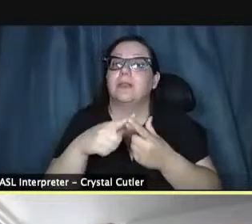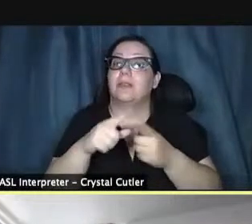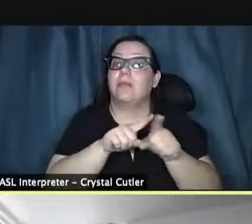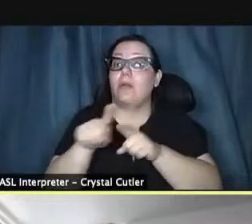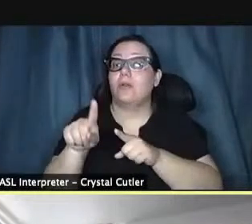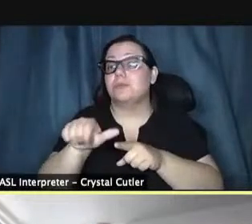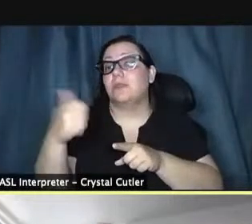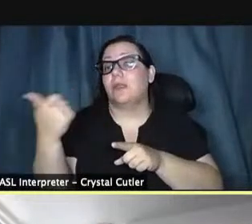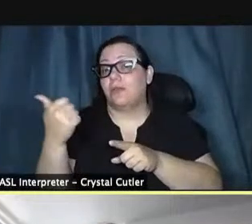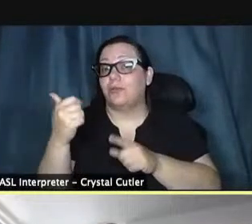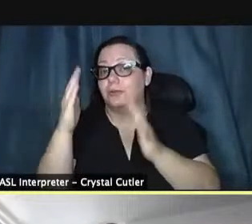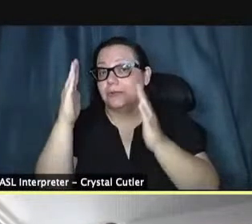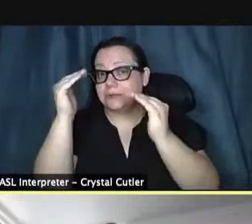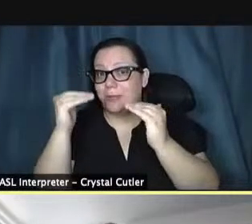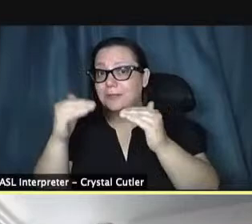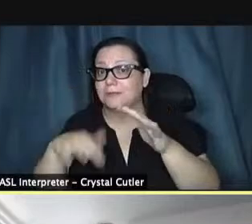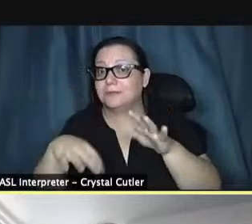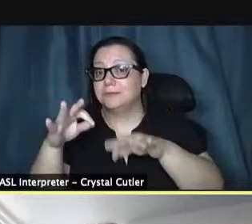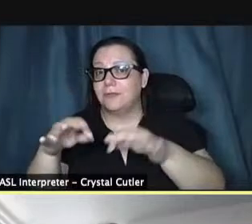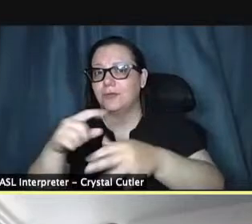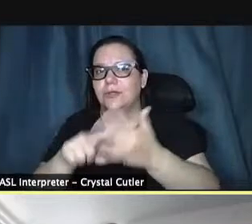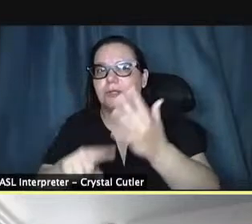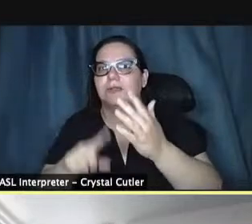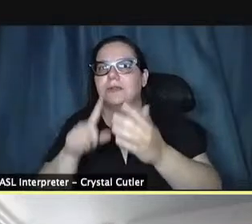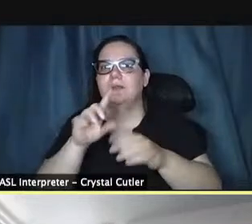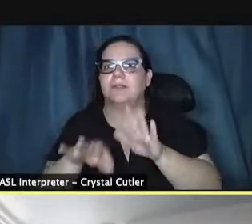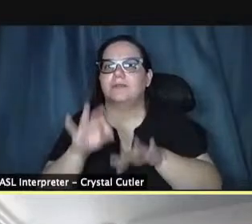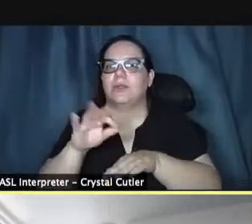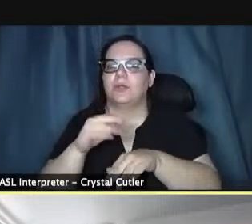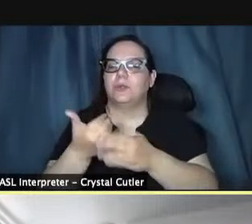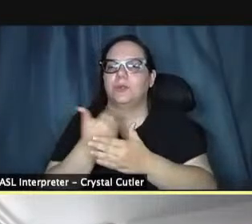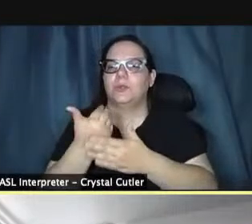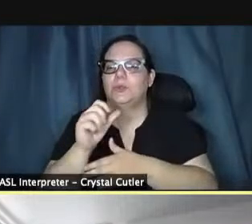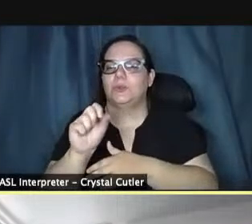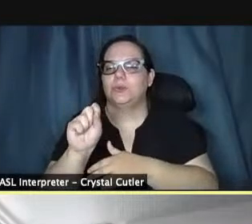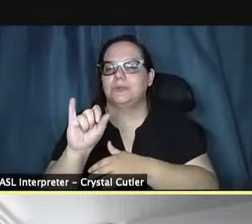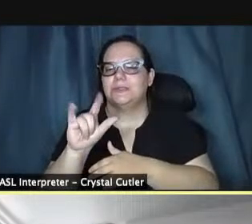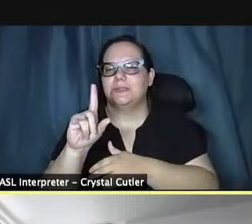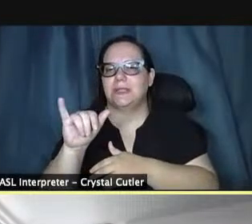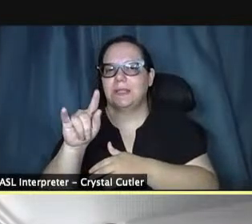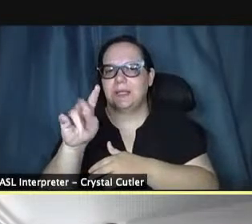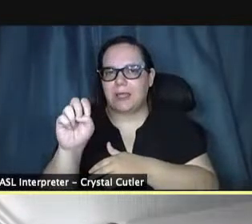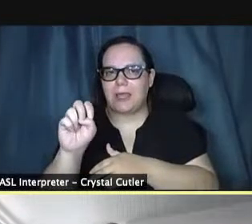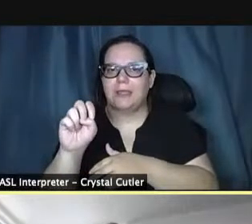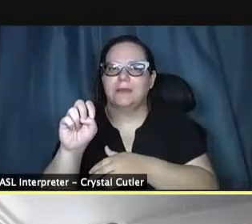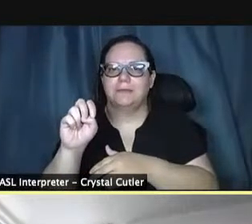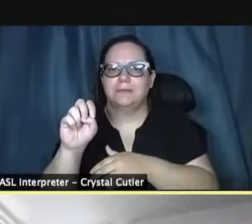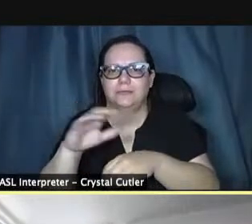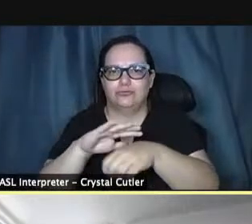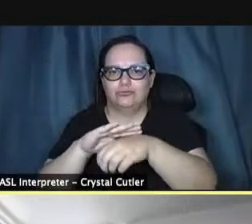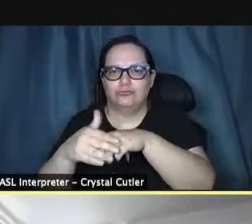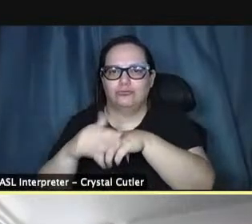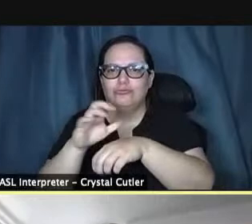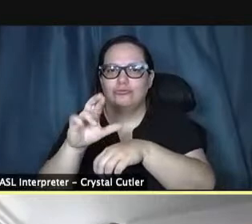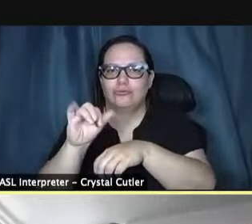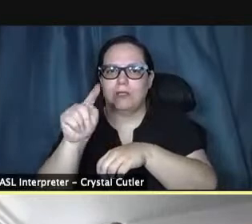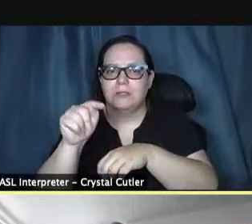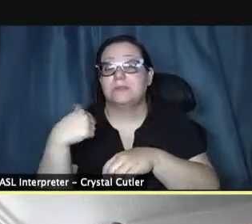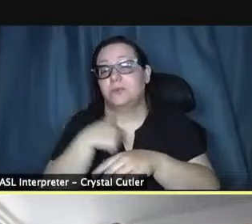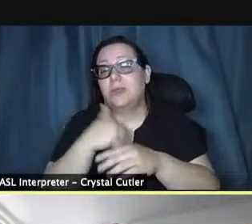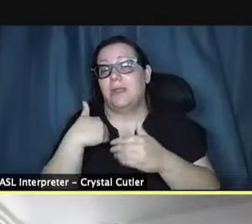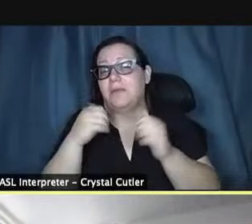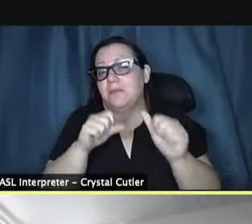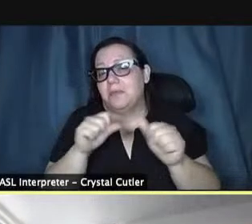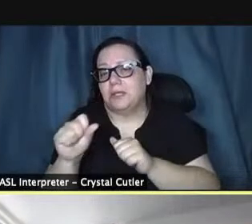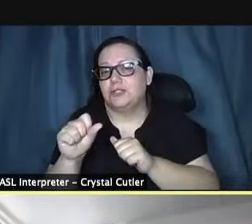is regarding the silicate composition of the moon, crustal evolution, the history of volcanism. We have potentially ultramafic rocks. We certainly